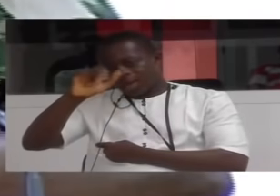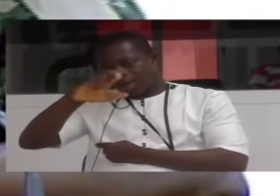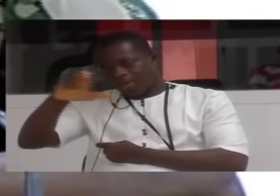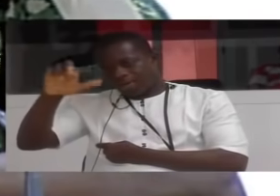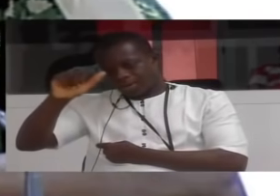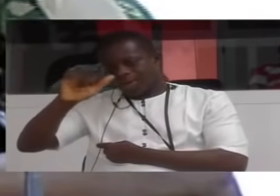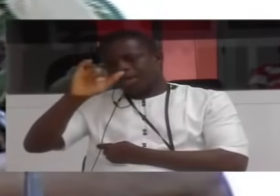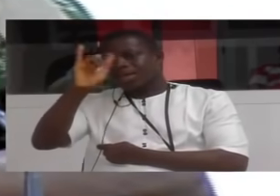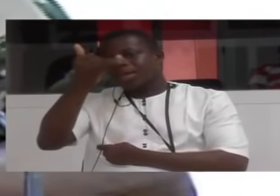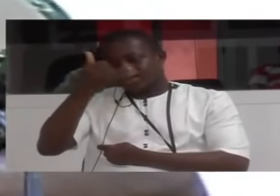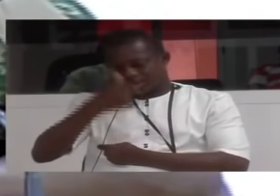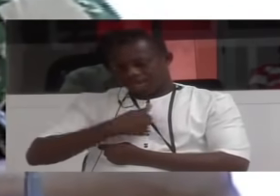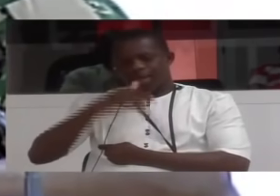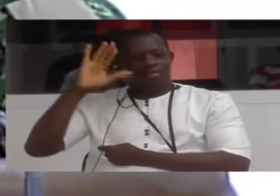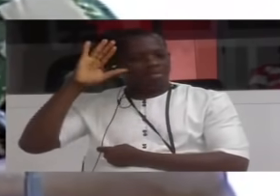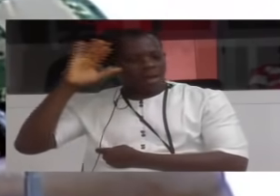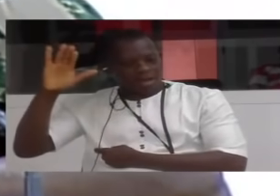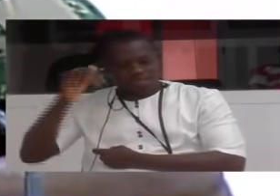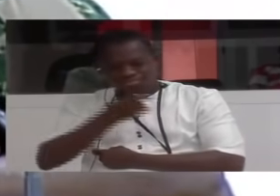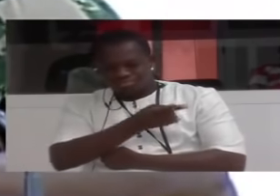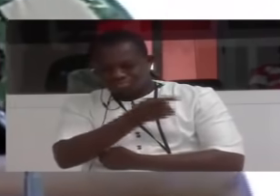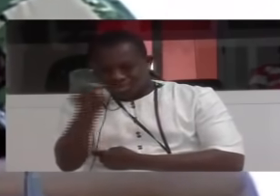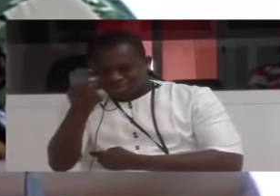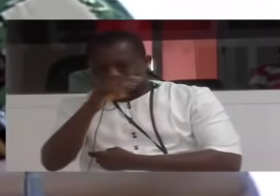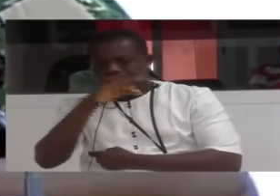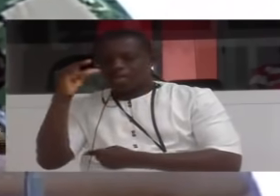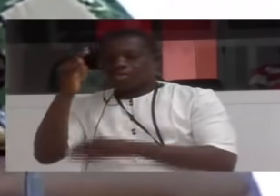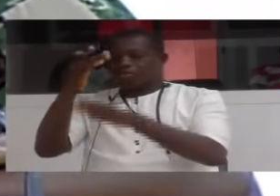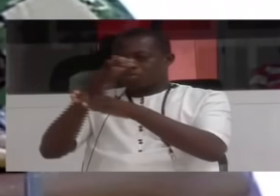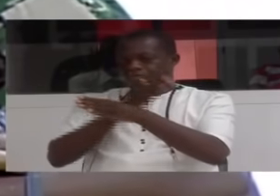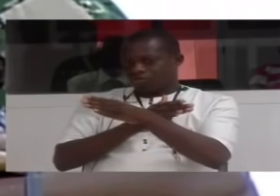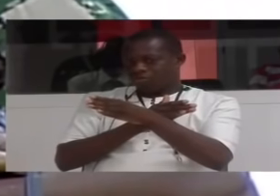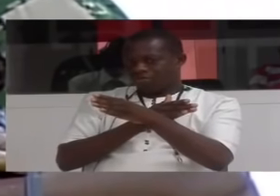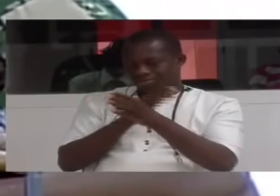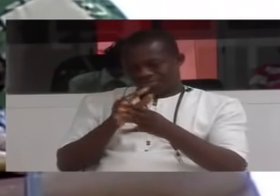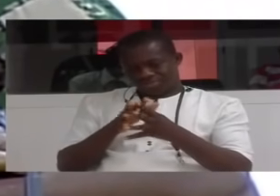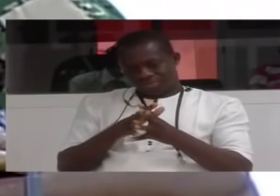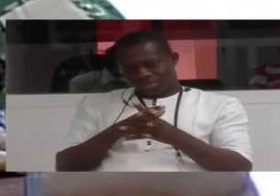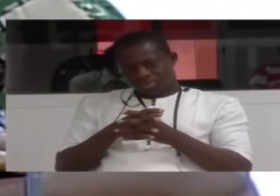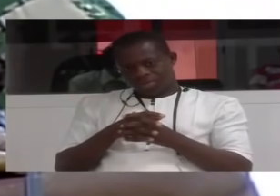Wow, mus na ko dega tur yoy. Yes, I once heard those names.